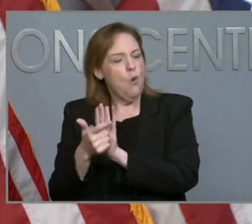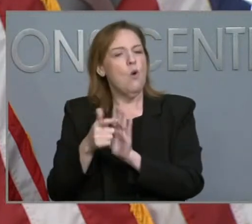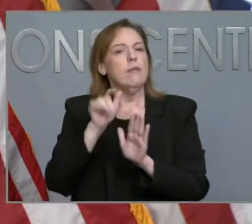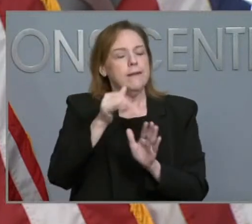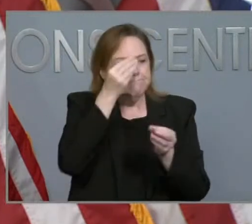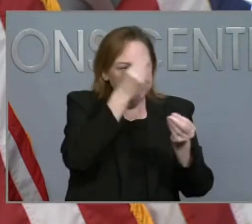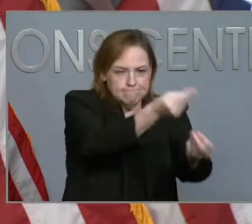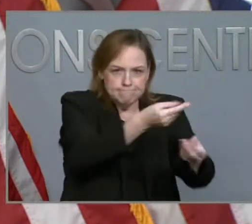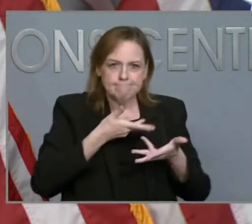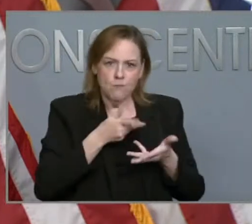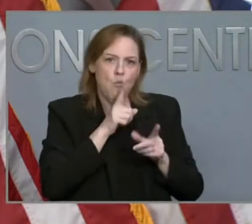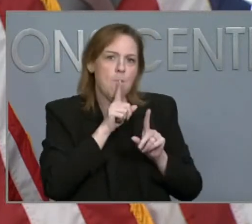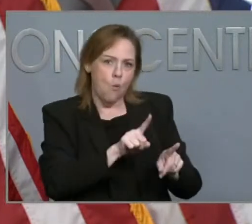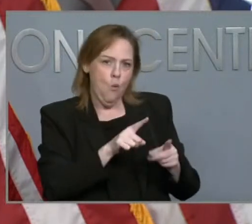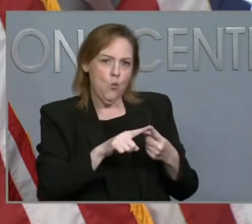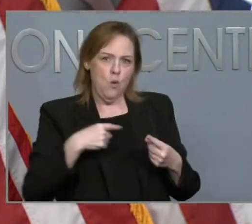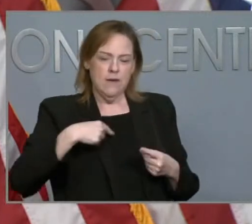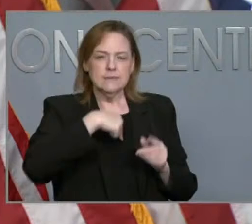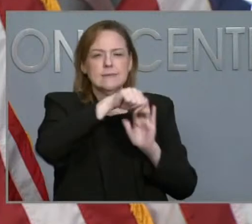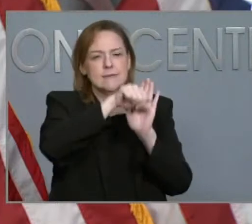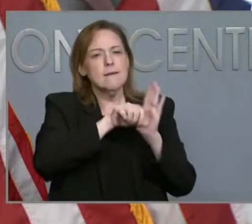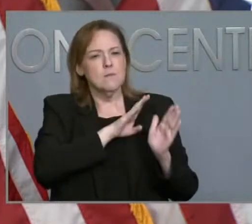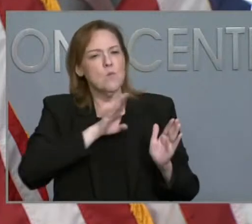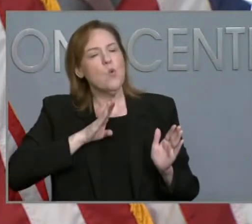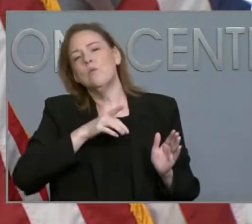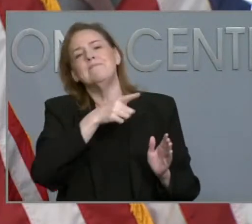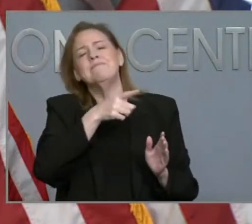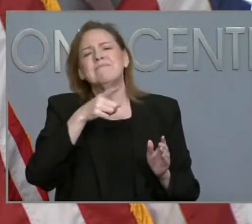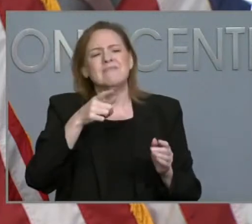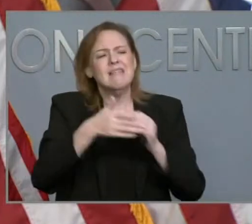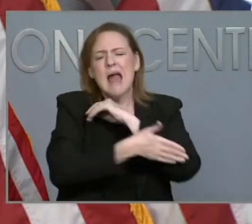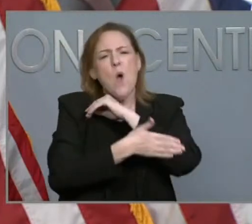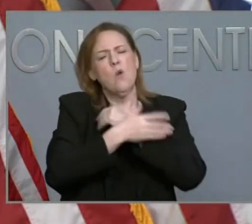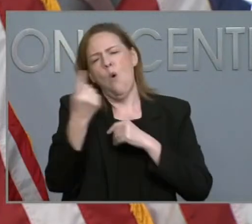reported to us. I mean, really, the counties are very good about reporting any